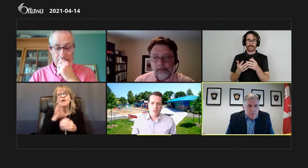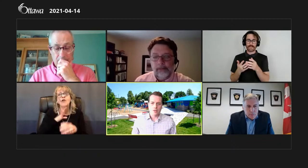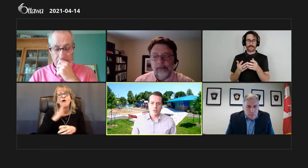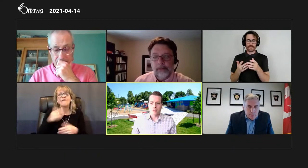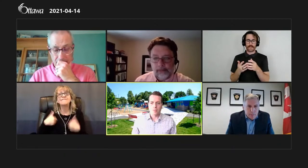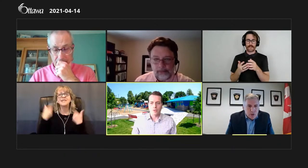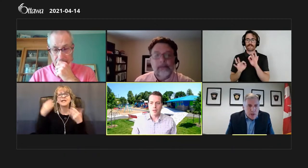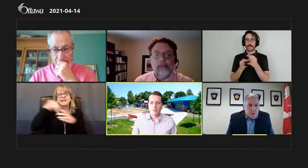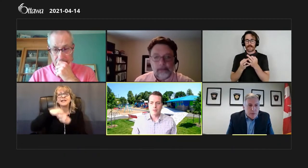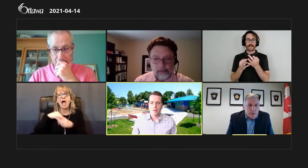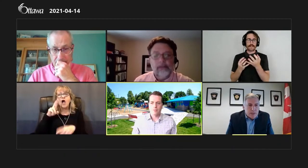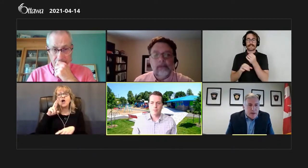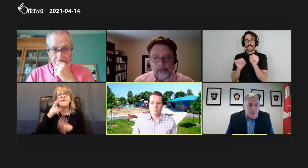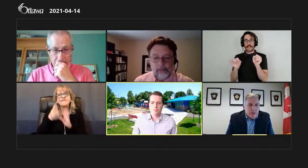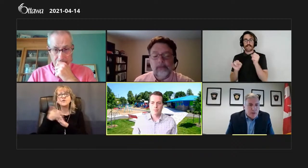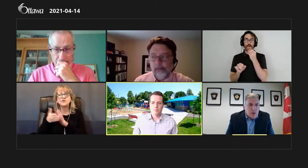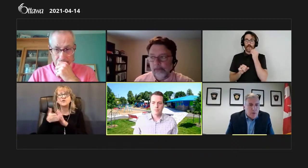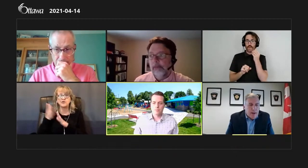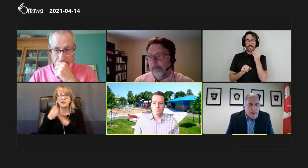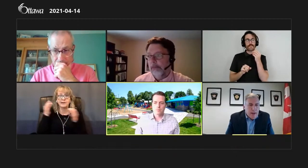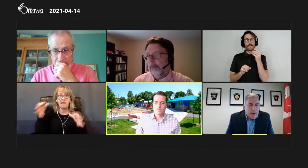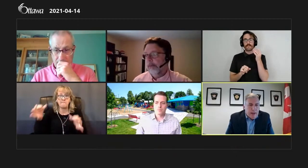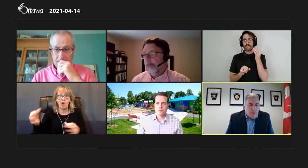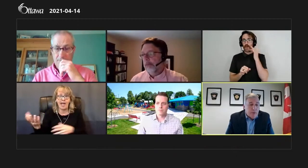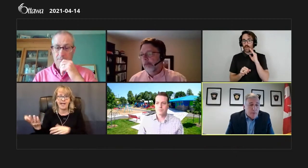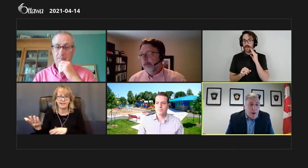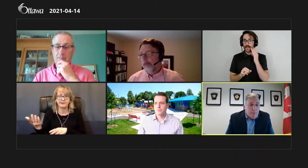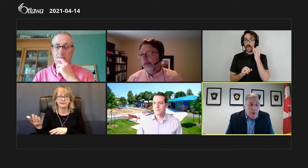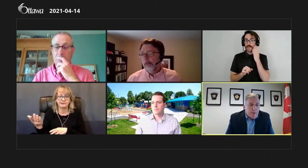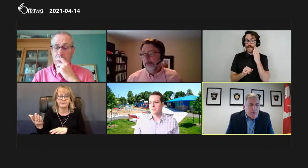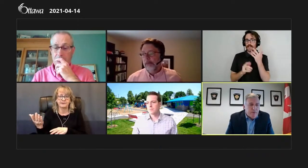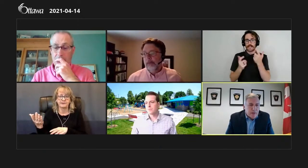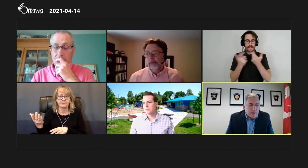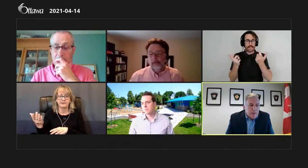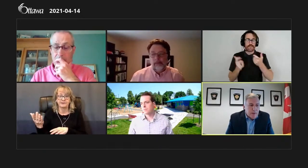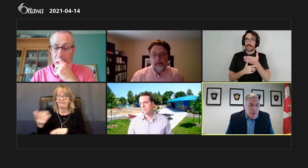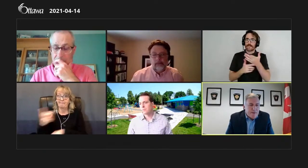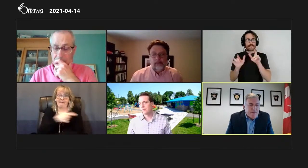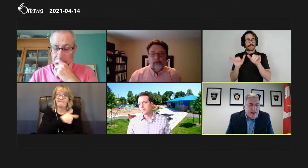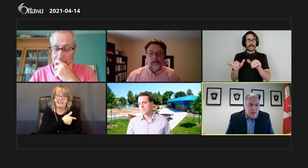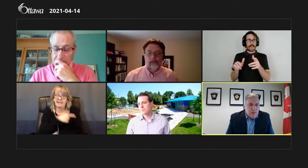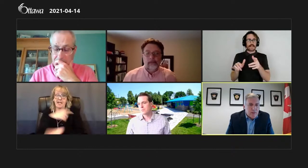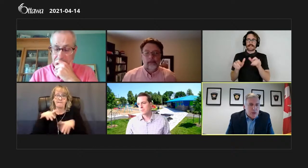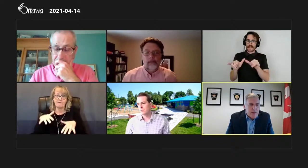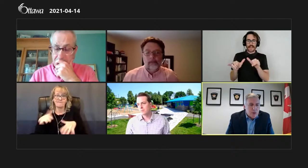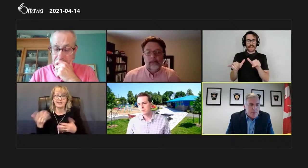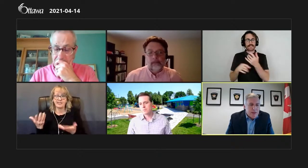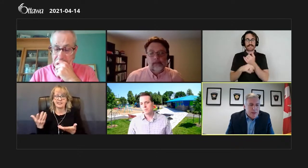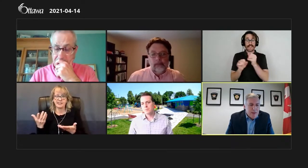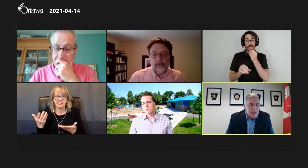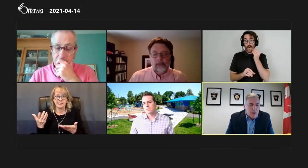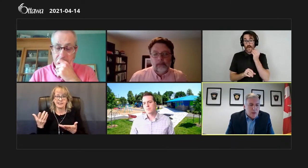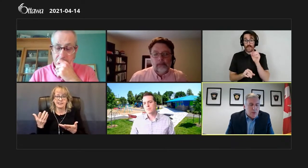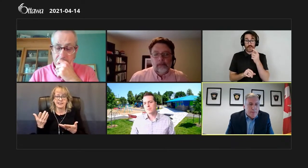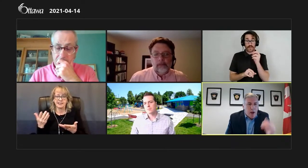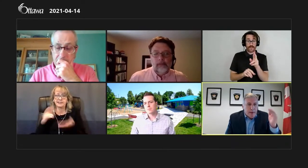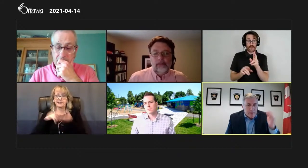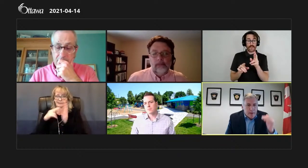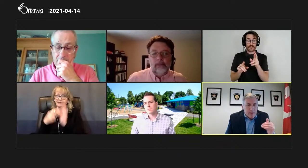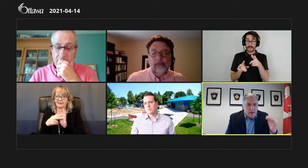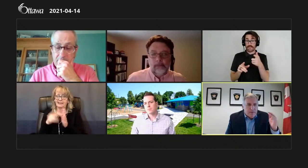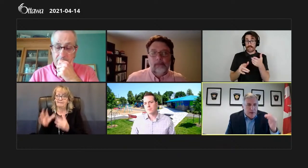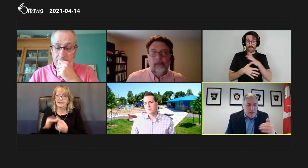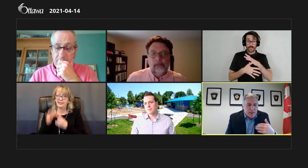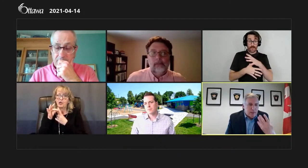in shelters and motels, shelters, et cetera. So, and I know they're a priority for us, and we have a vaccine challenge, but it's also on the